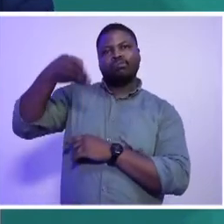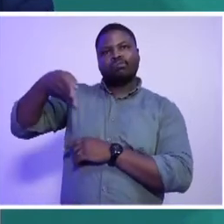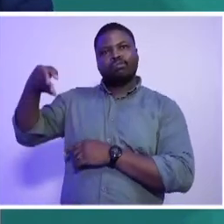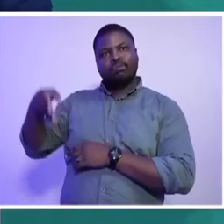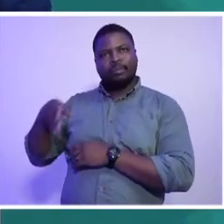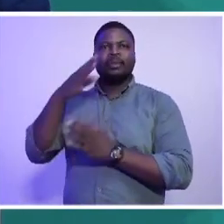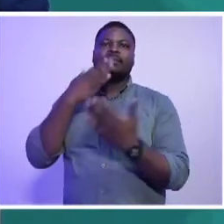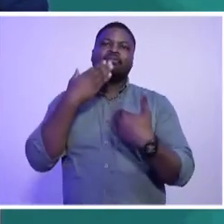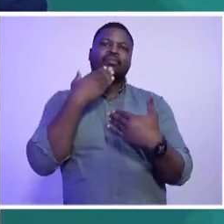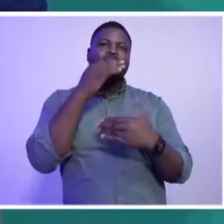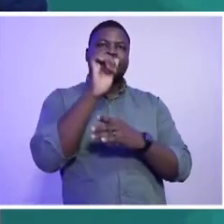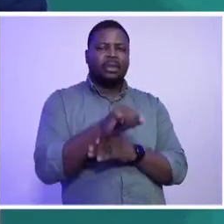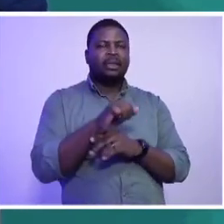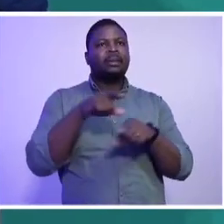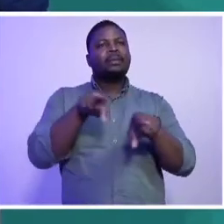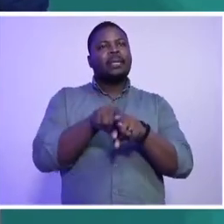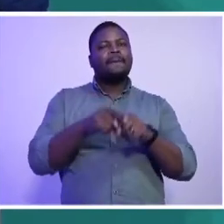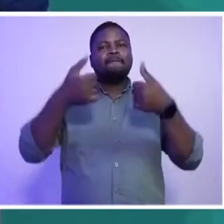and the farmers.